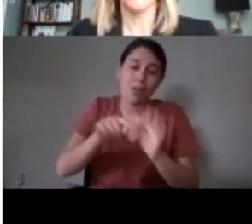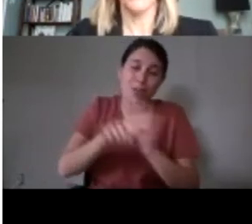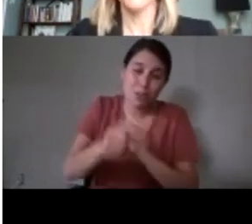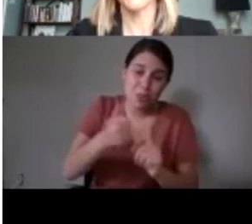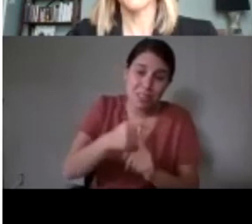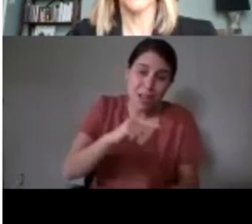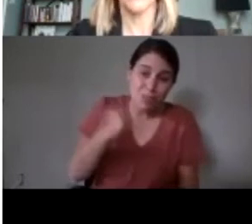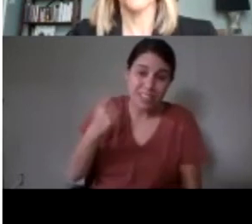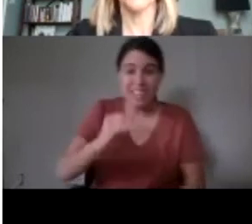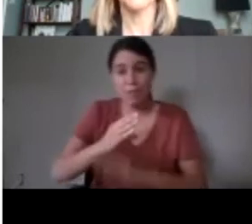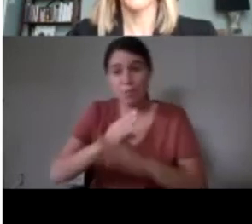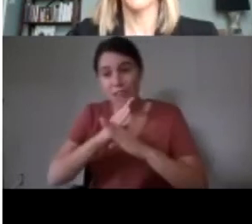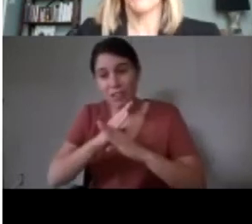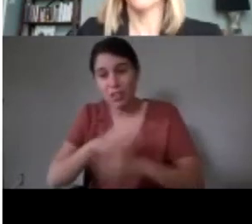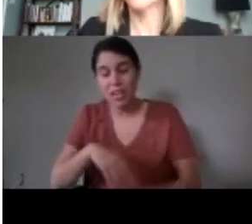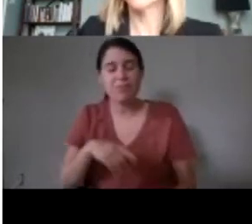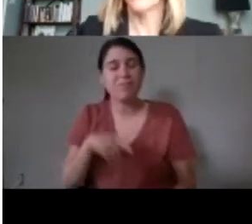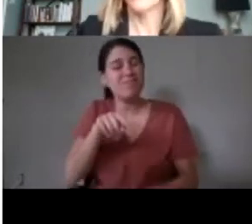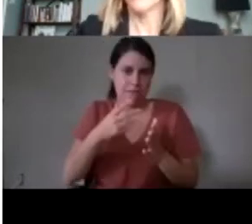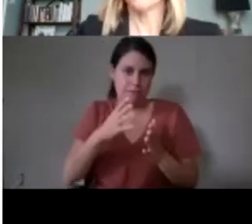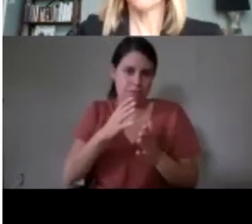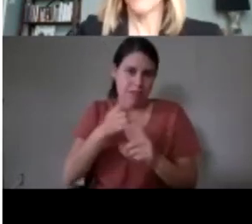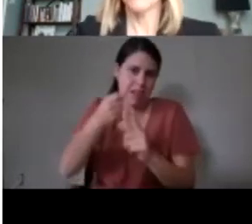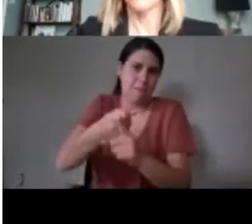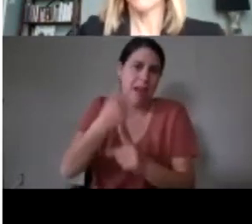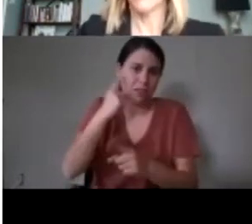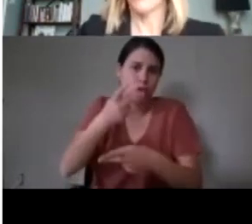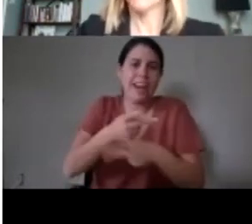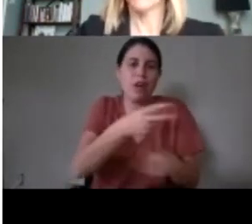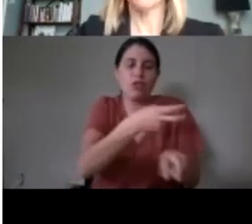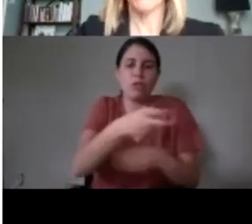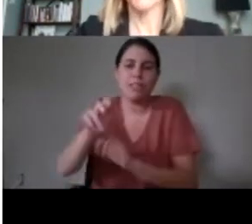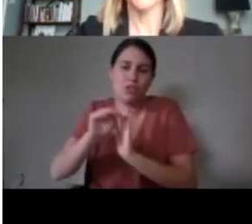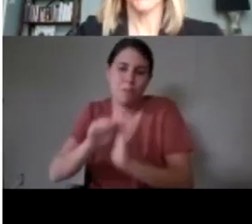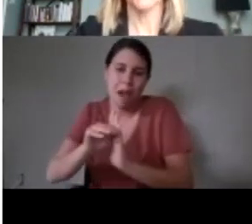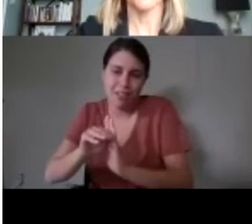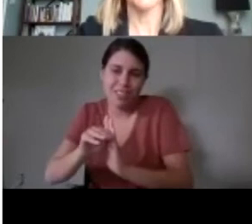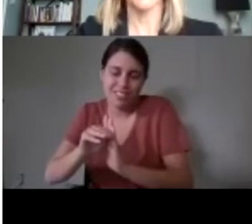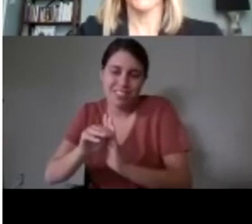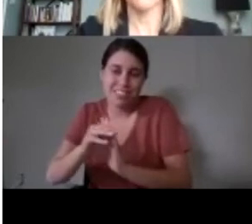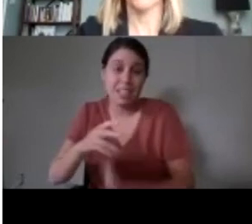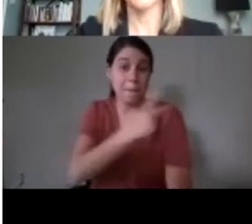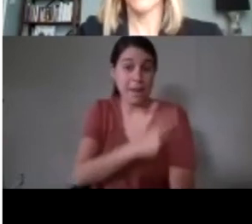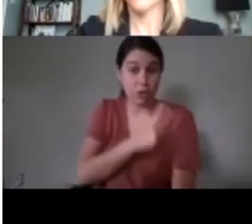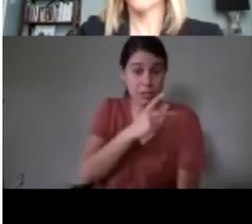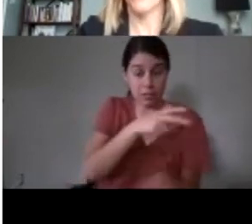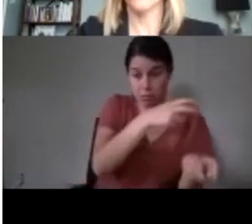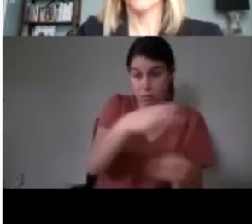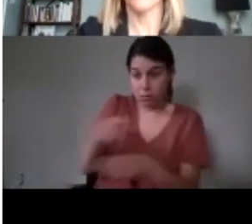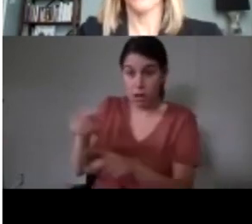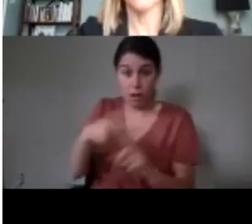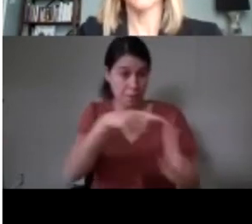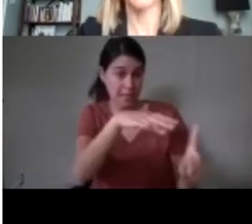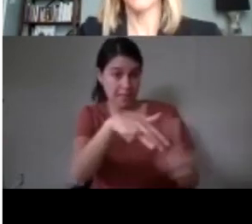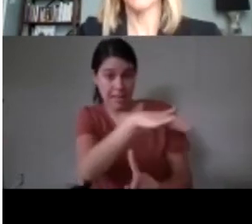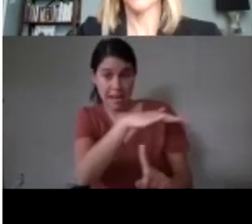important implications for care transition models, that when patients are transitioning from one setting to another,